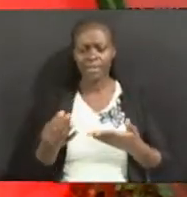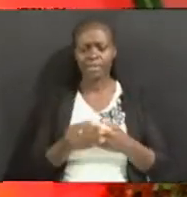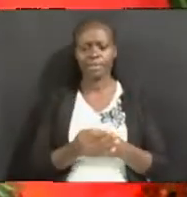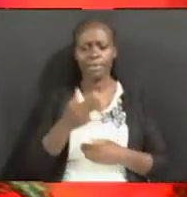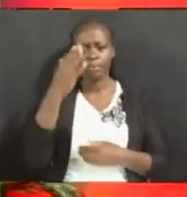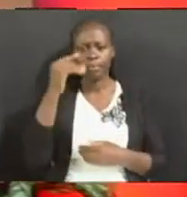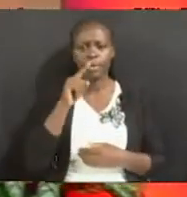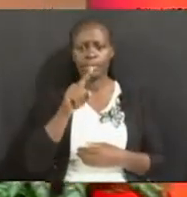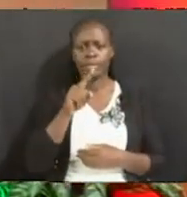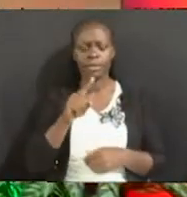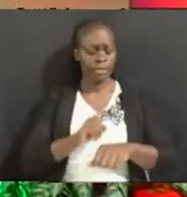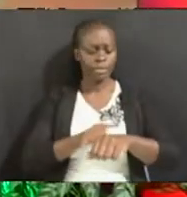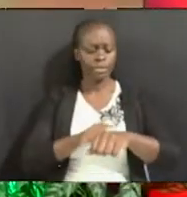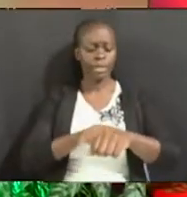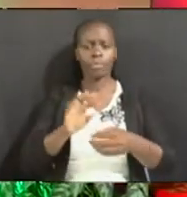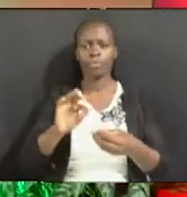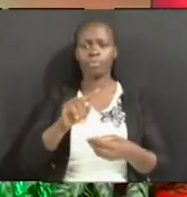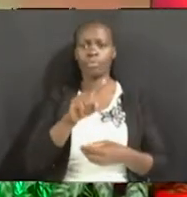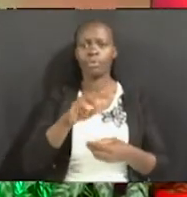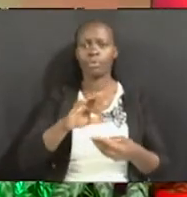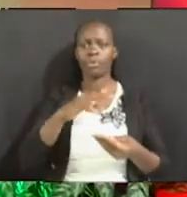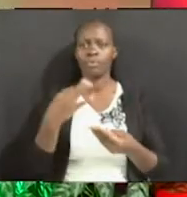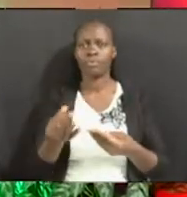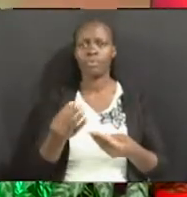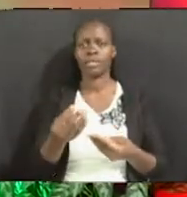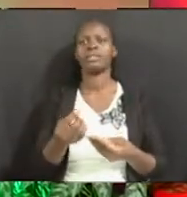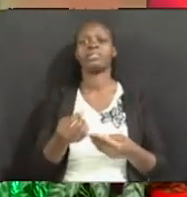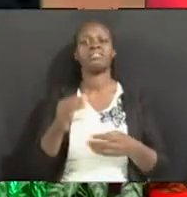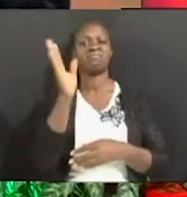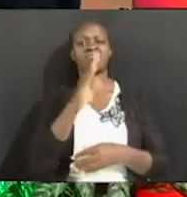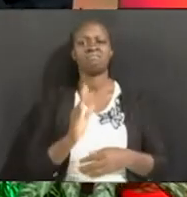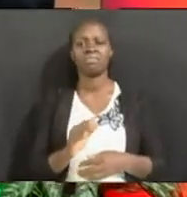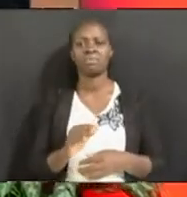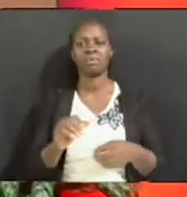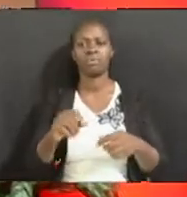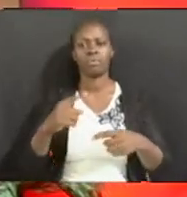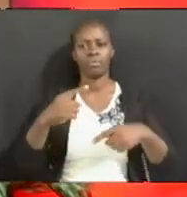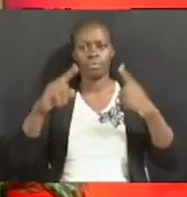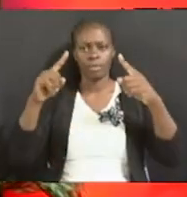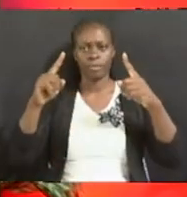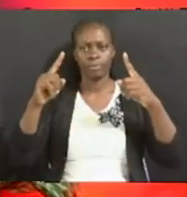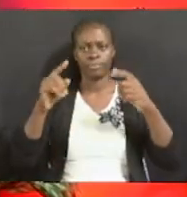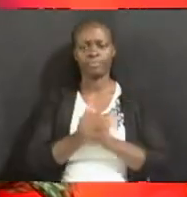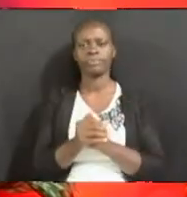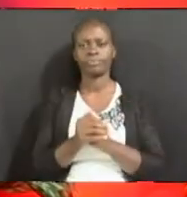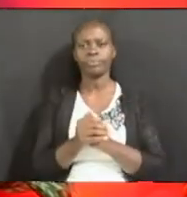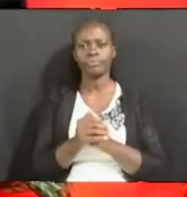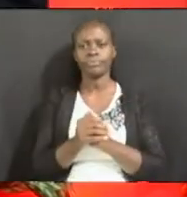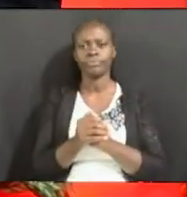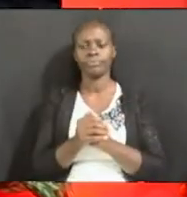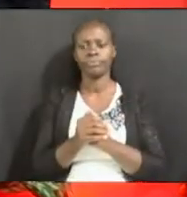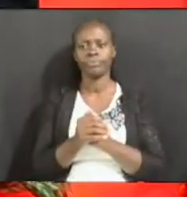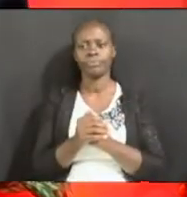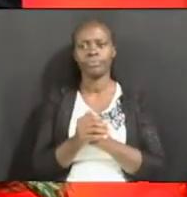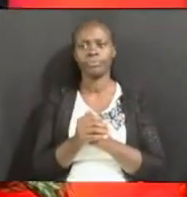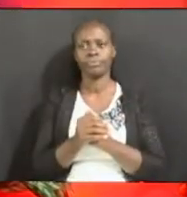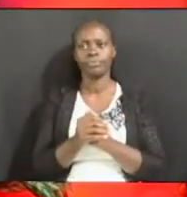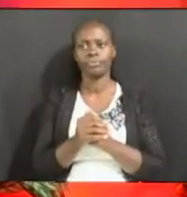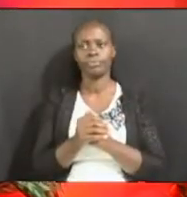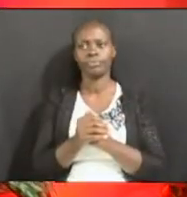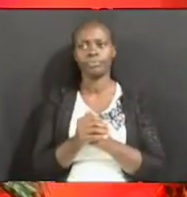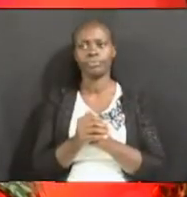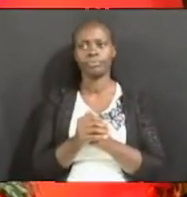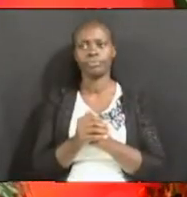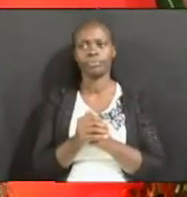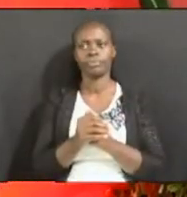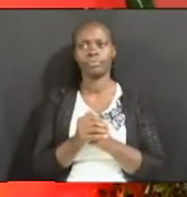quit, you can never win. Number four, bless the world. You see, only one thing drives me